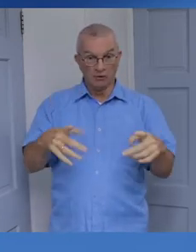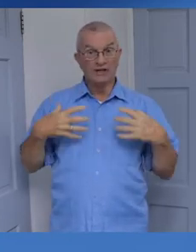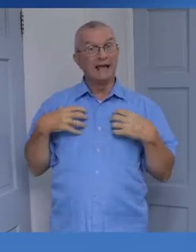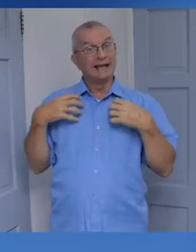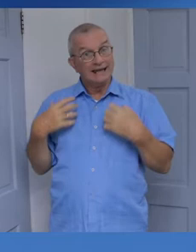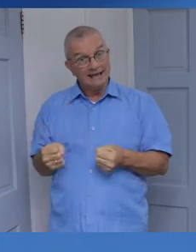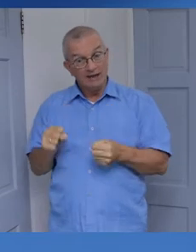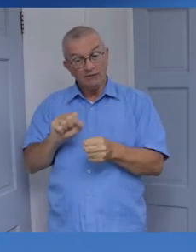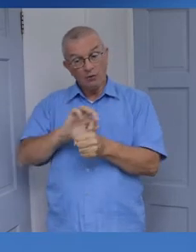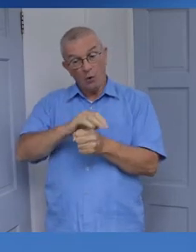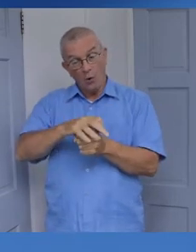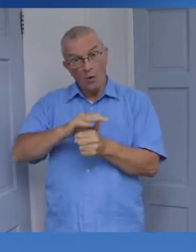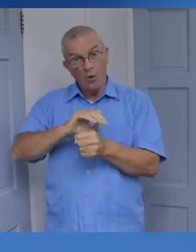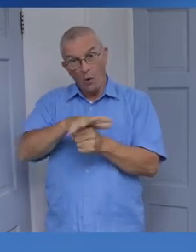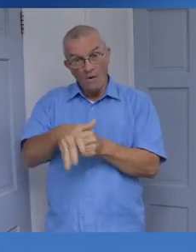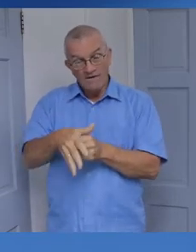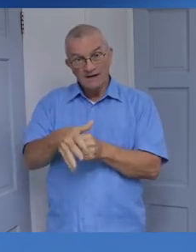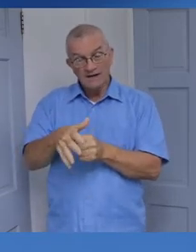increased to 27.